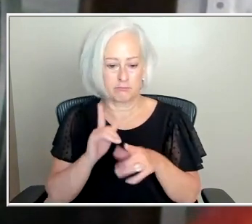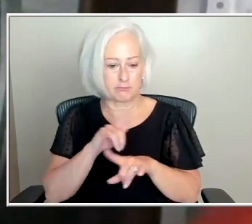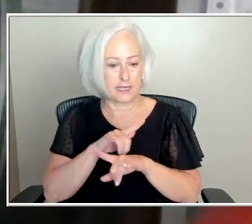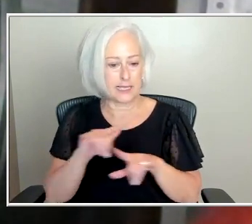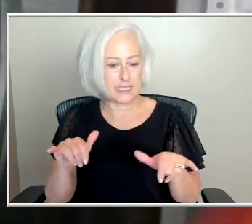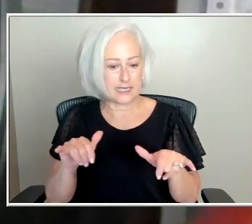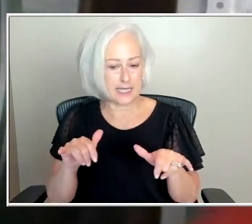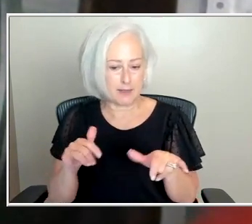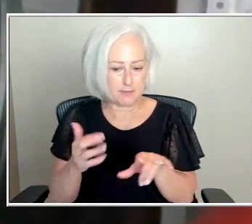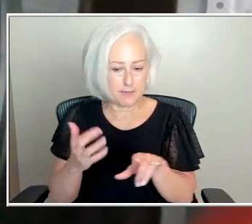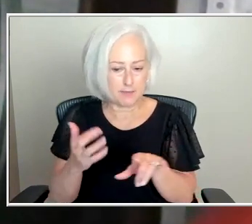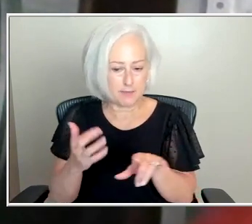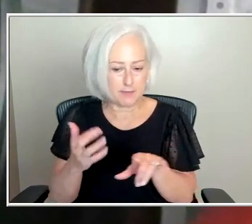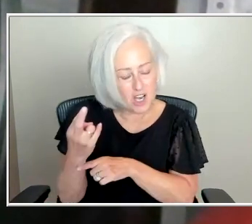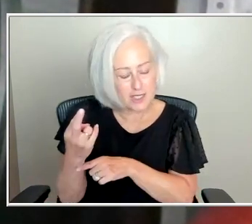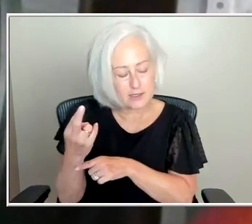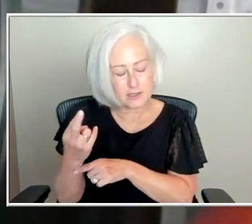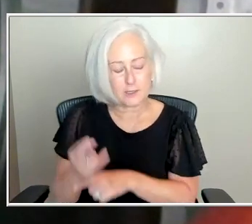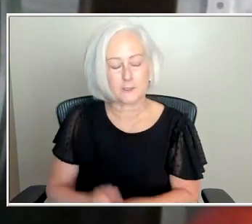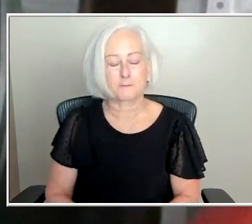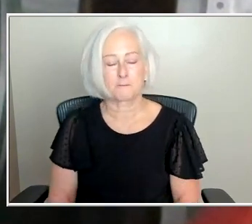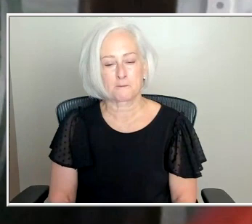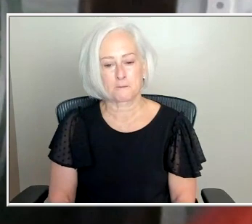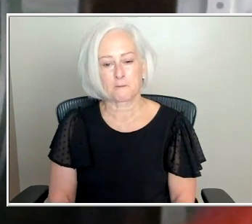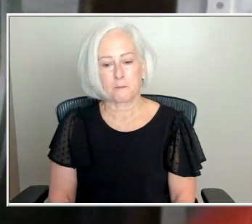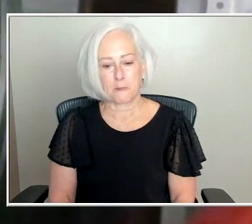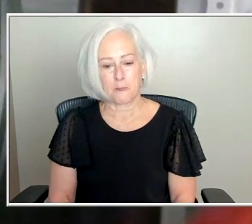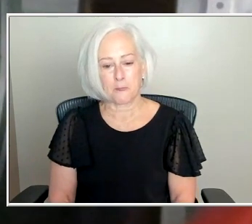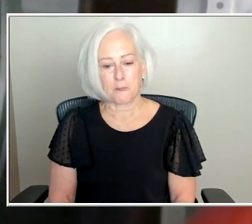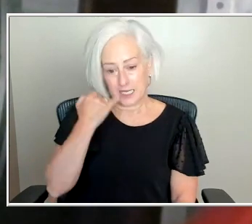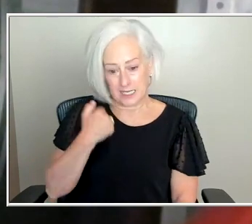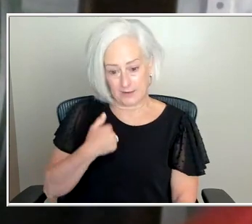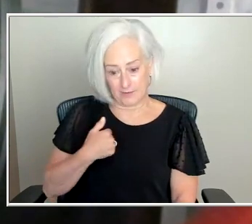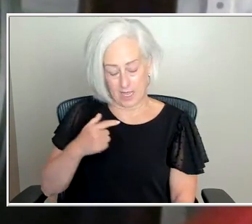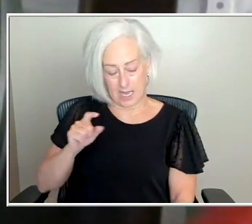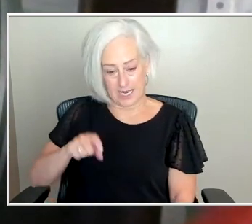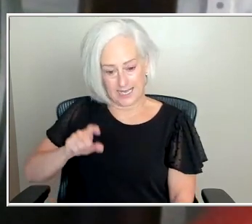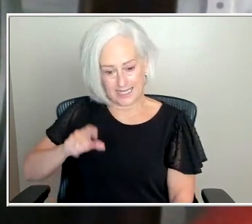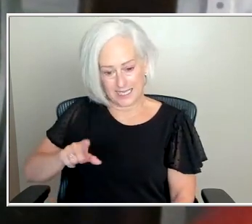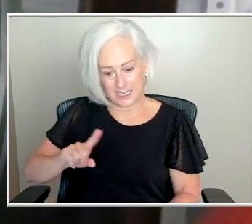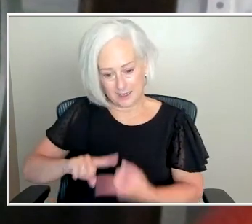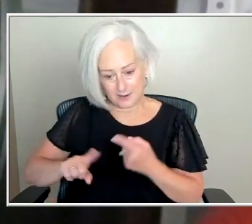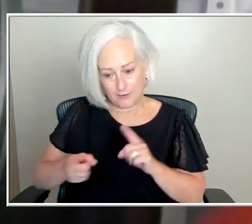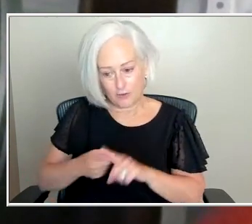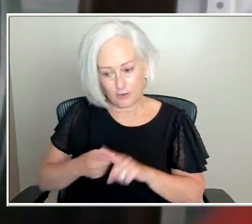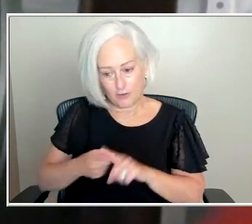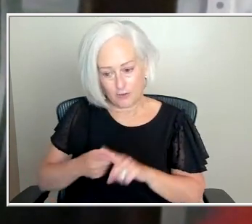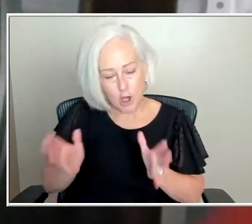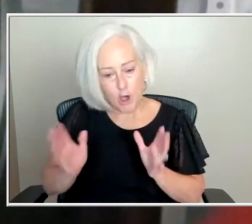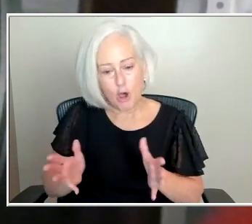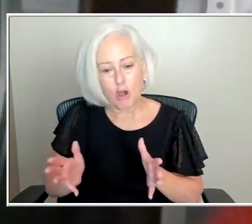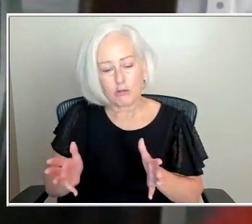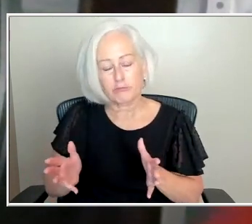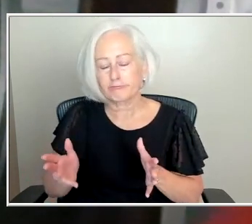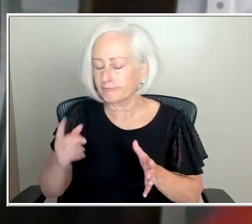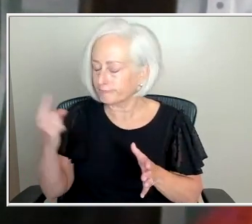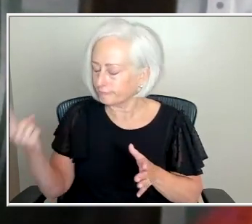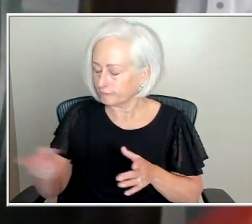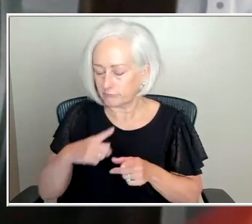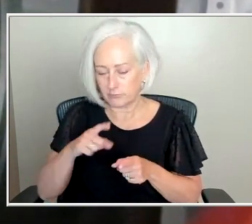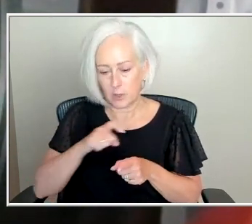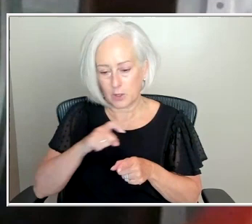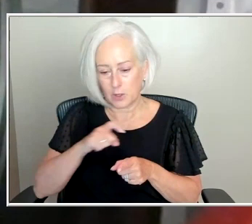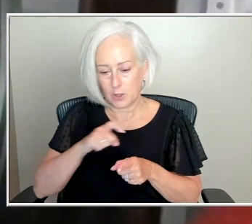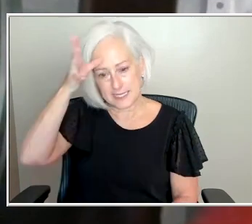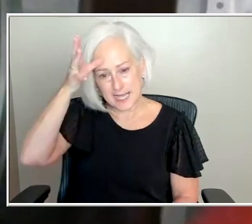friends, best friends. When I need a friend to talk to, he's there. I can call my dad. When